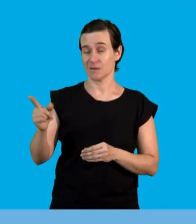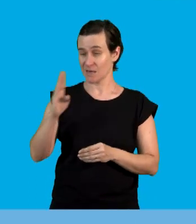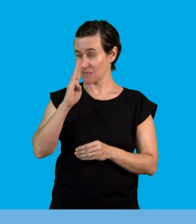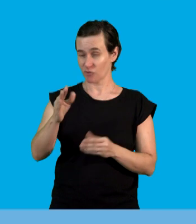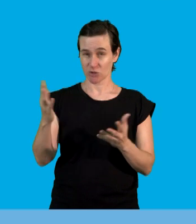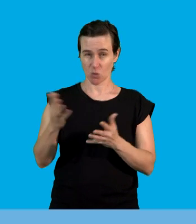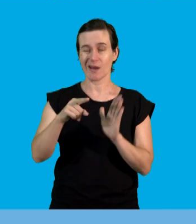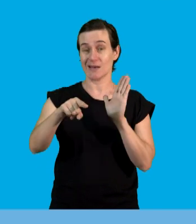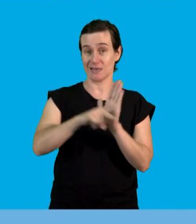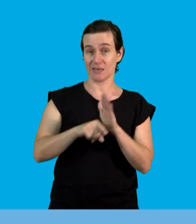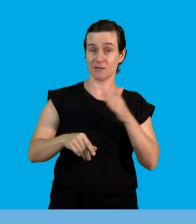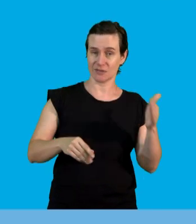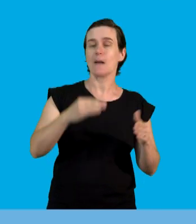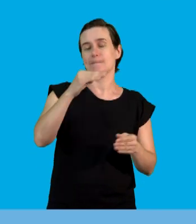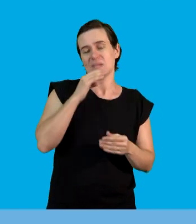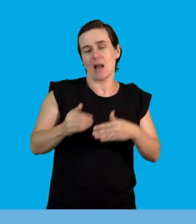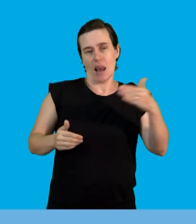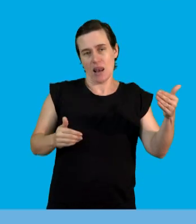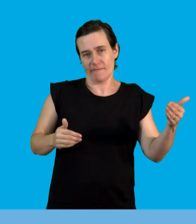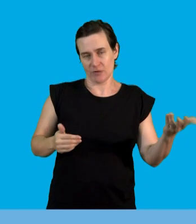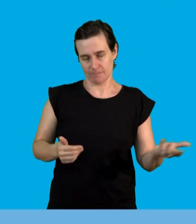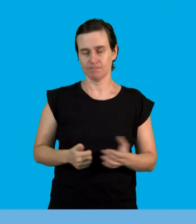to the negative side, that is to the left.